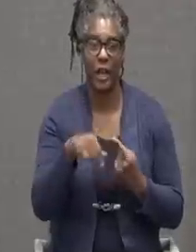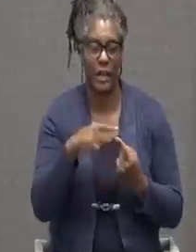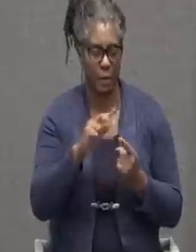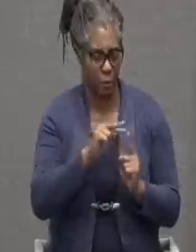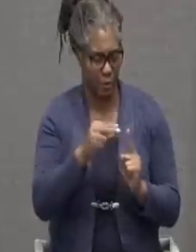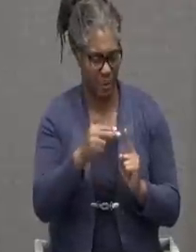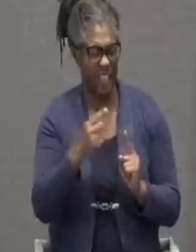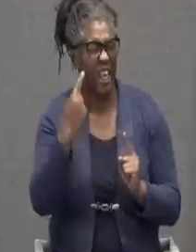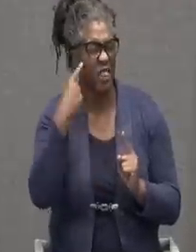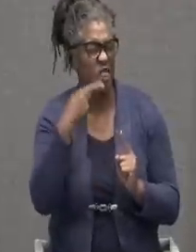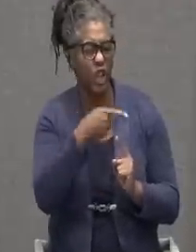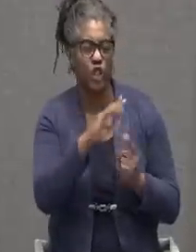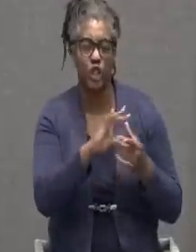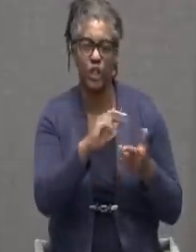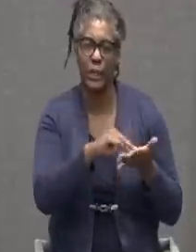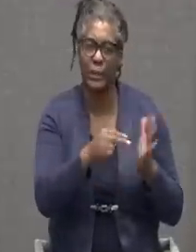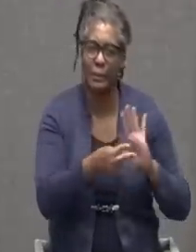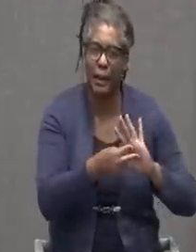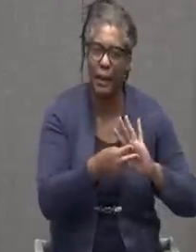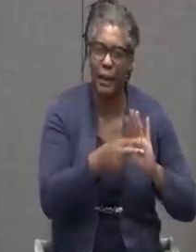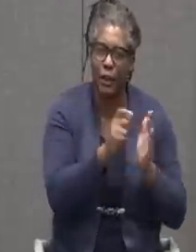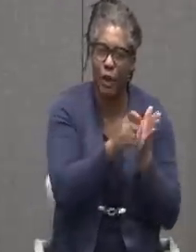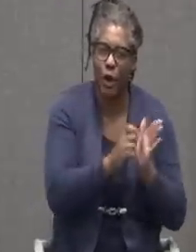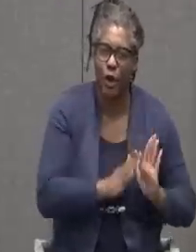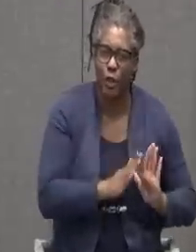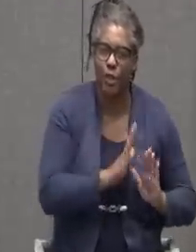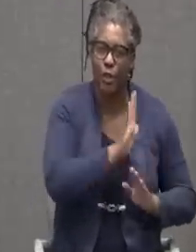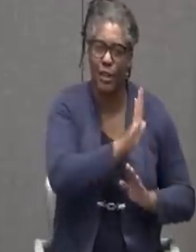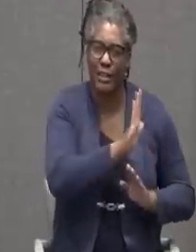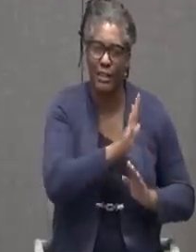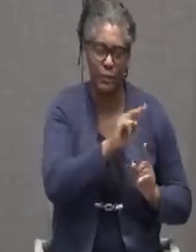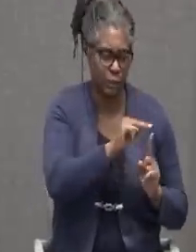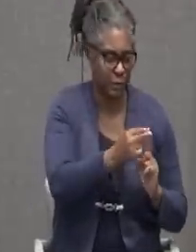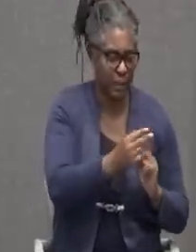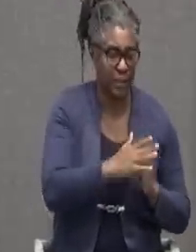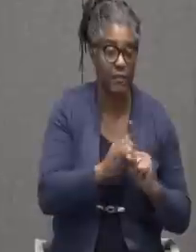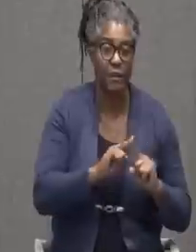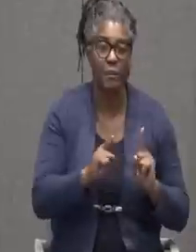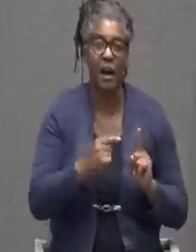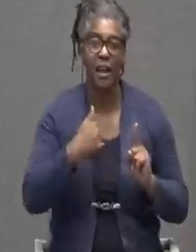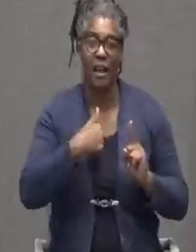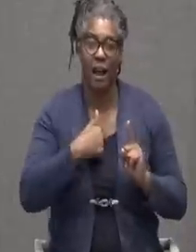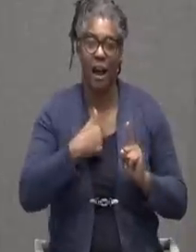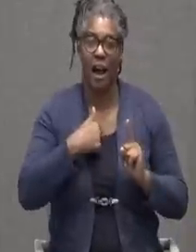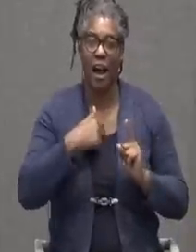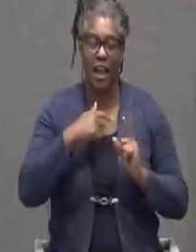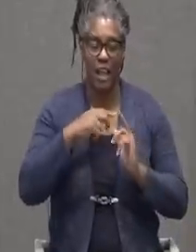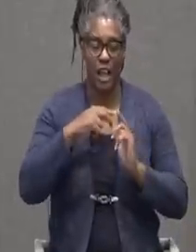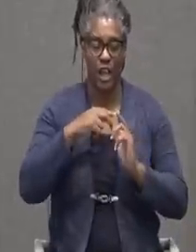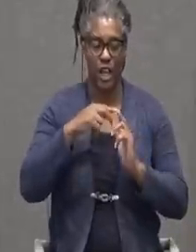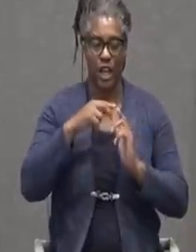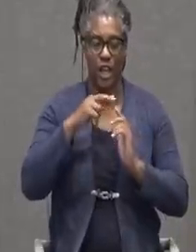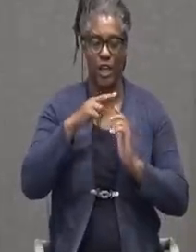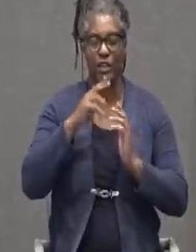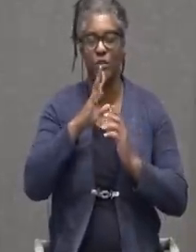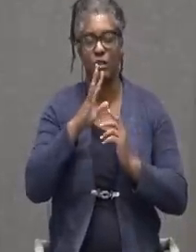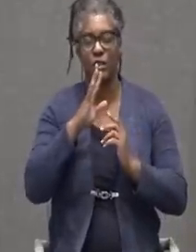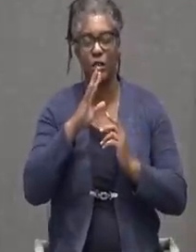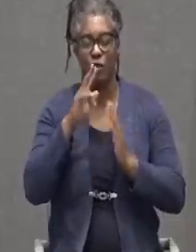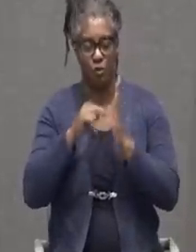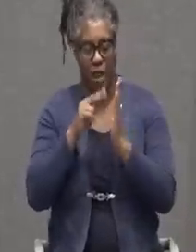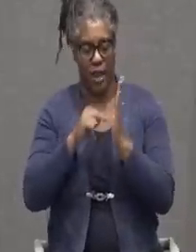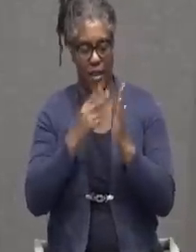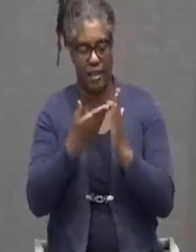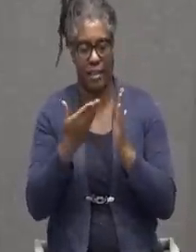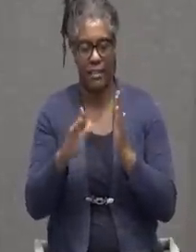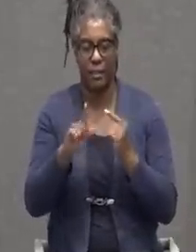of what exactly it was. And I found more stories that looked at author's perspective. And then she said, no, Mr. R, you have the